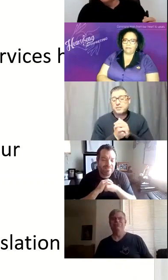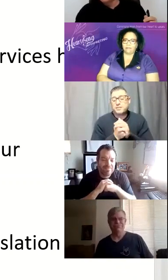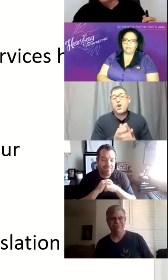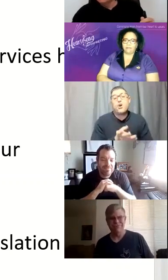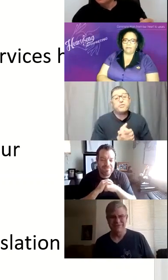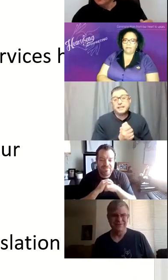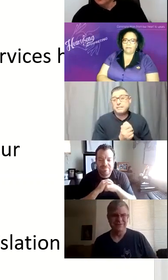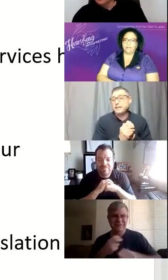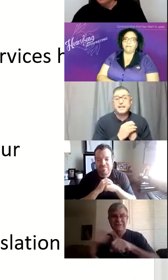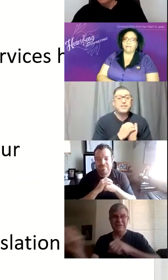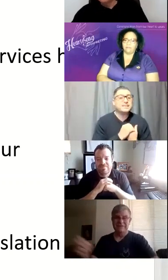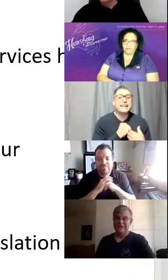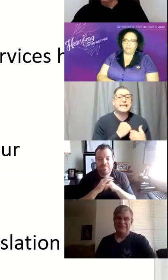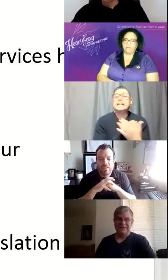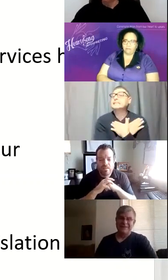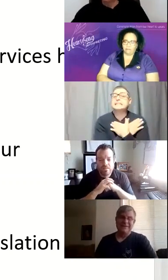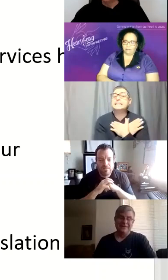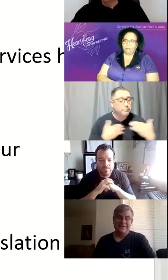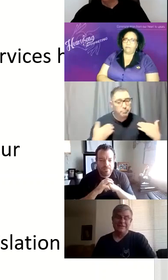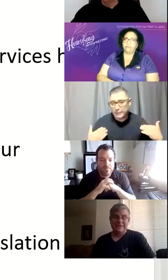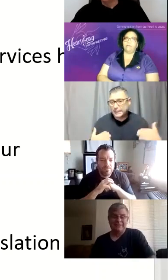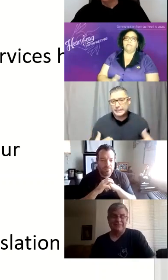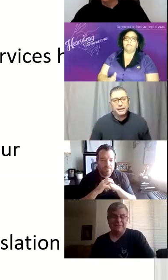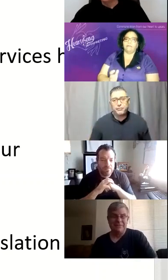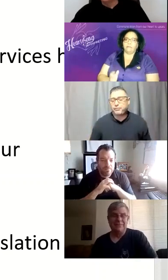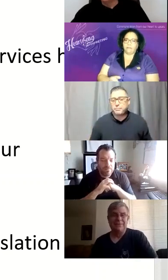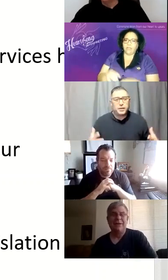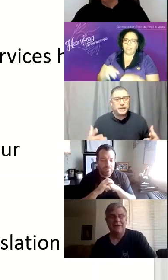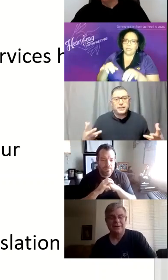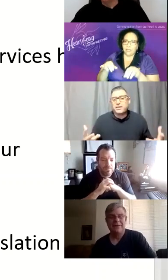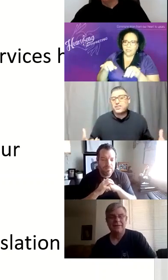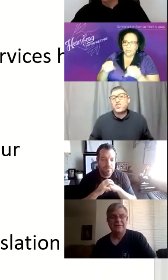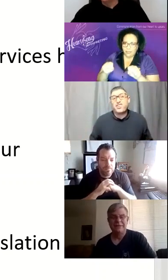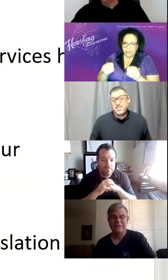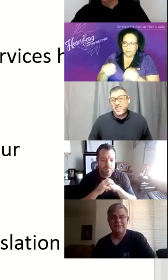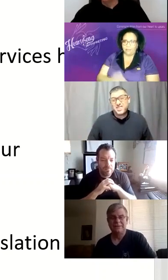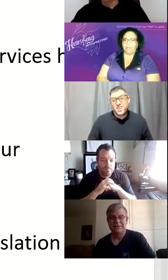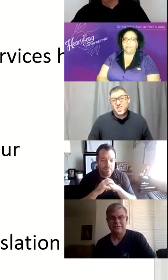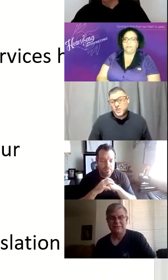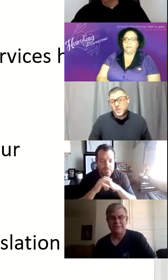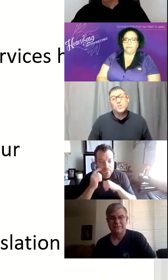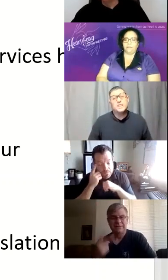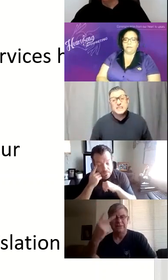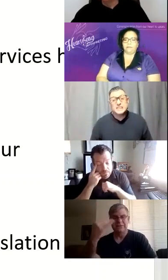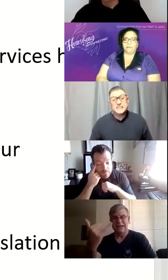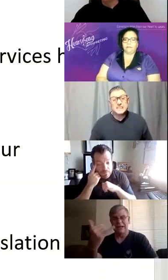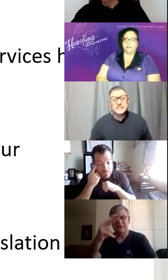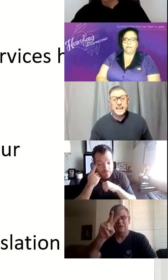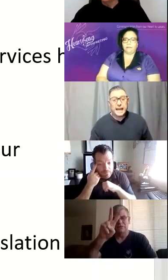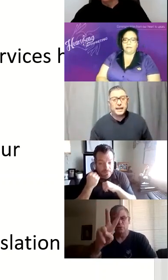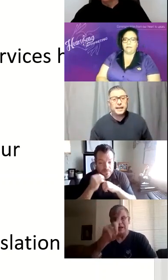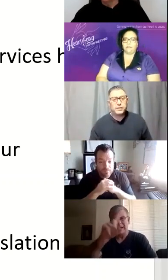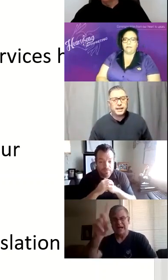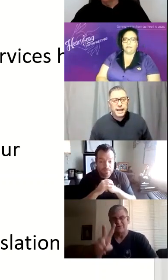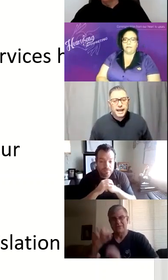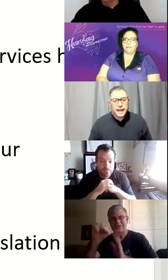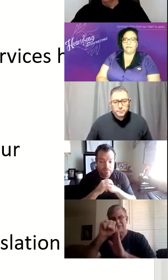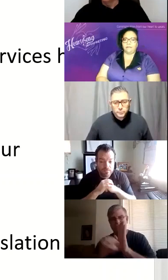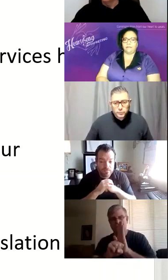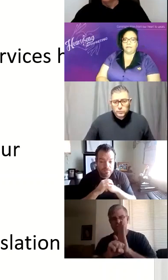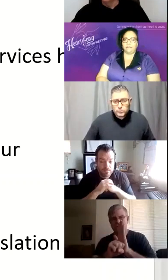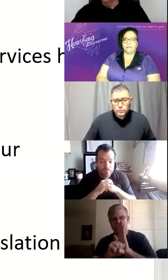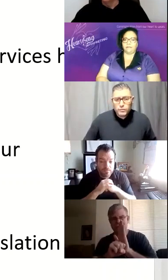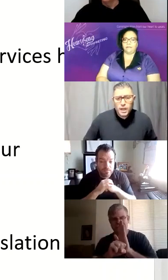with COVID, I mean, there's like zip in the deaf community out there as far as events go. So yeah, and right